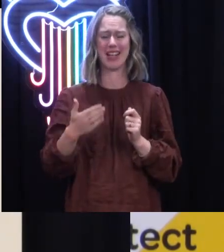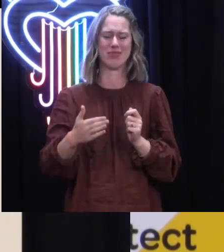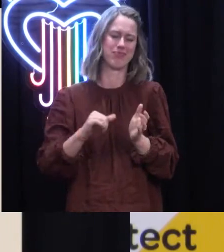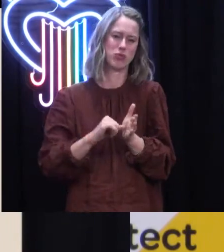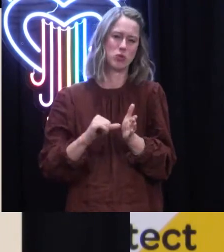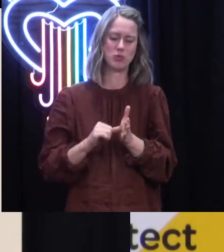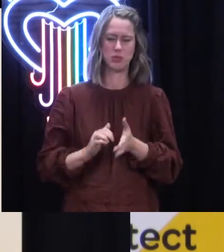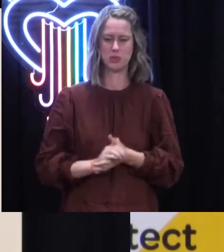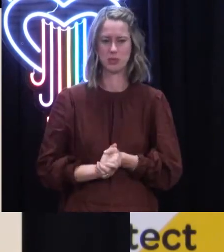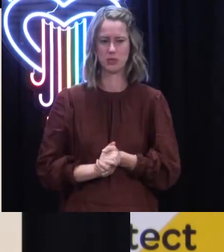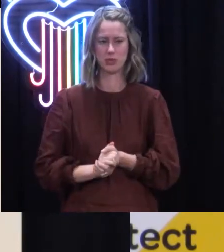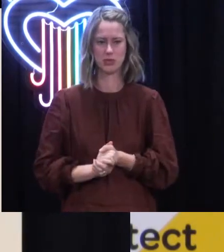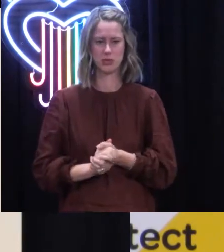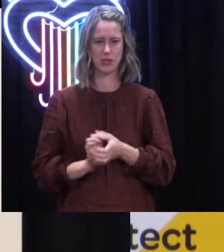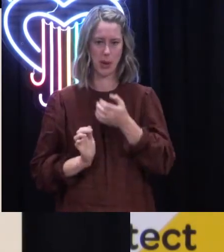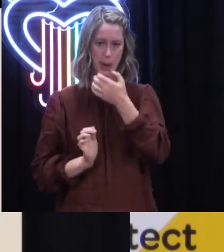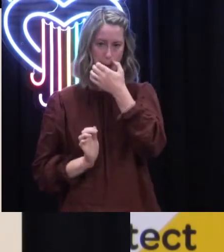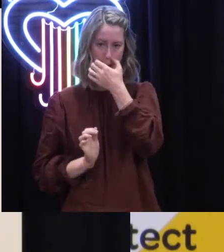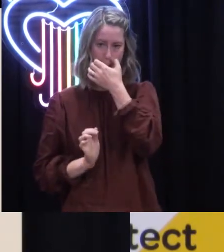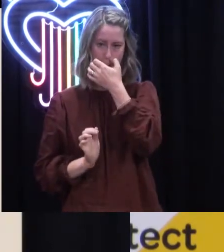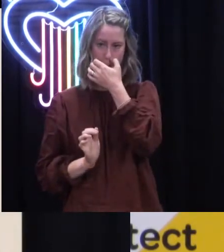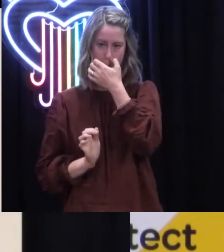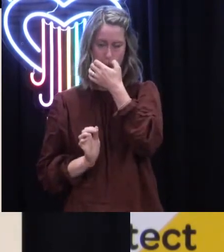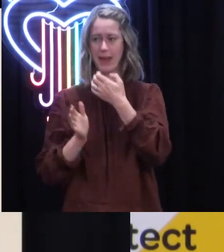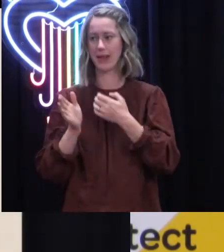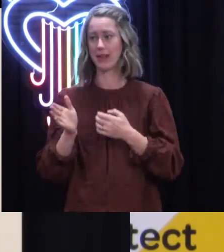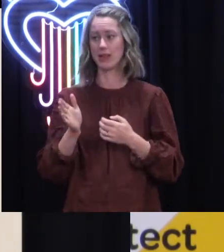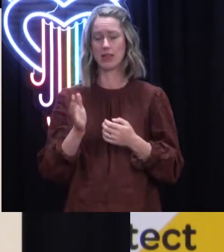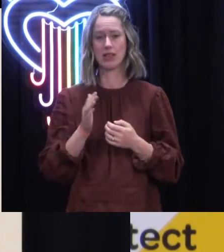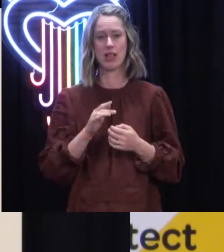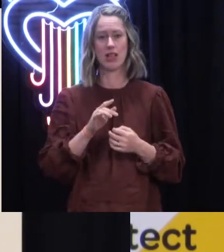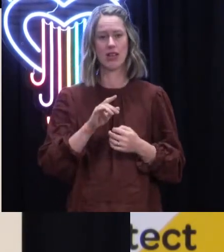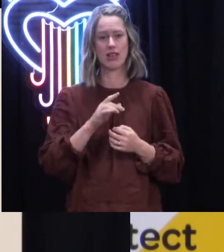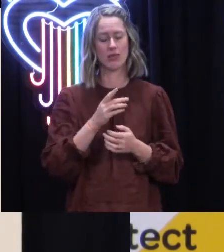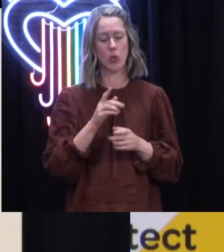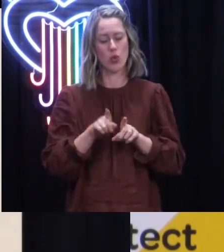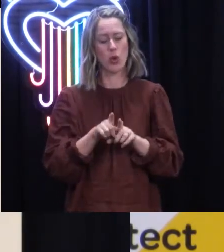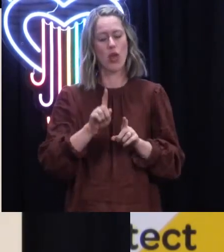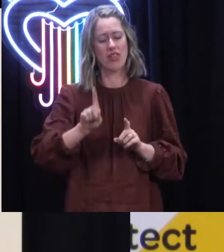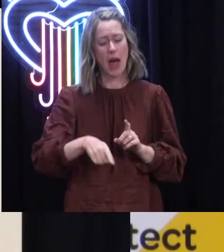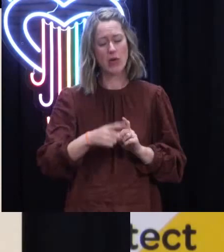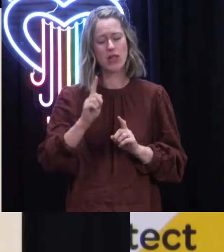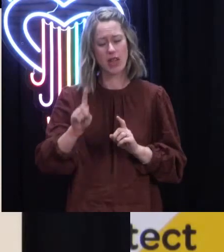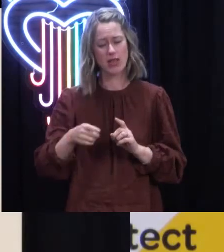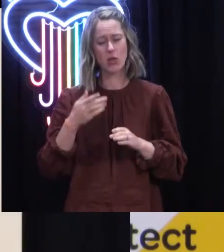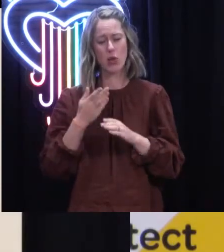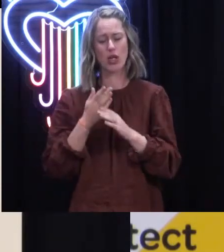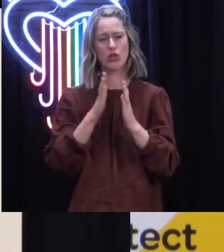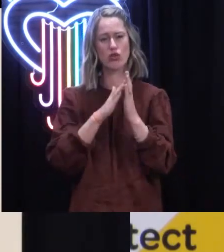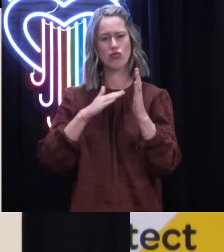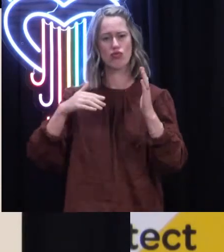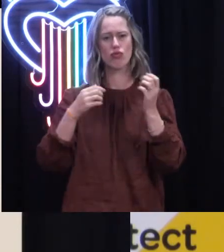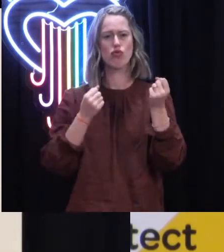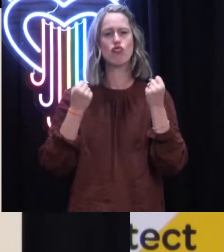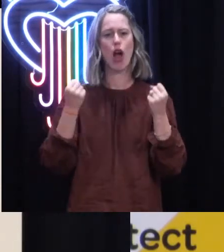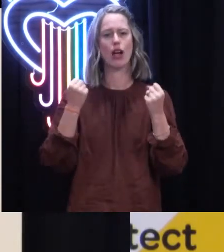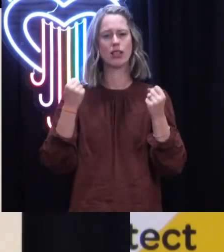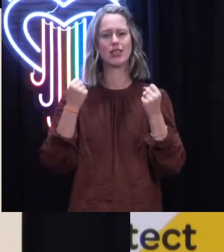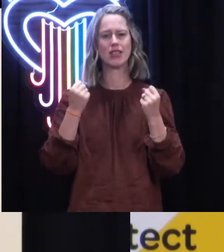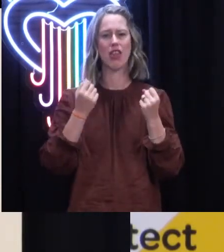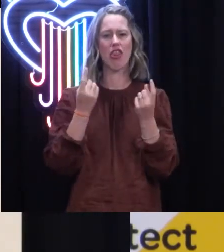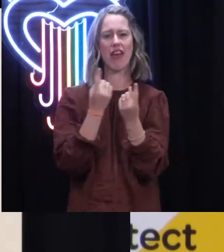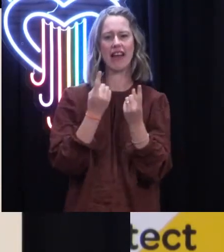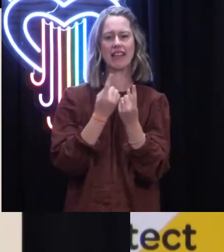day. Yeah, and there literally are thousands of workers who move freight around the country. But again, extra